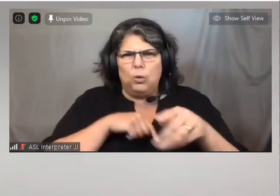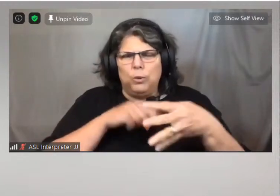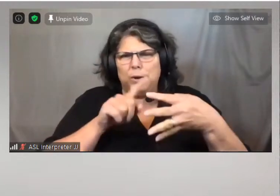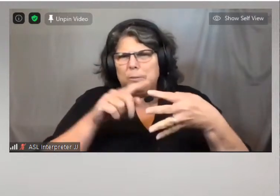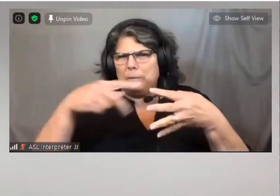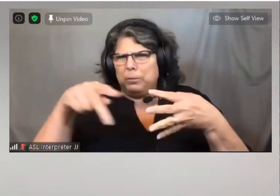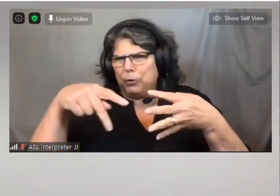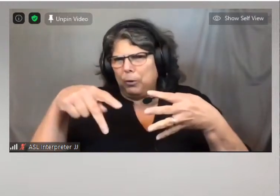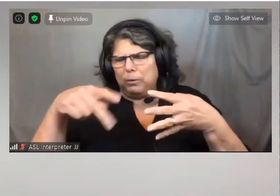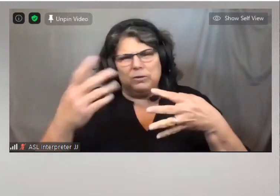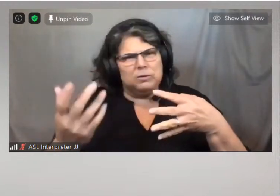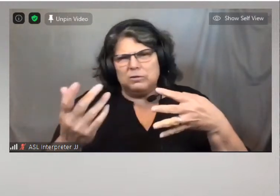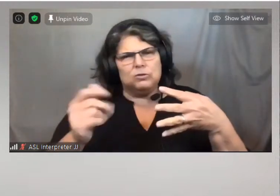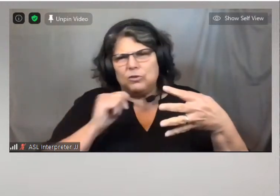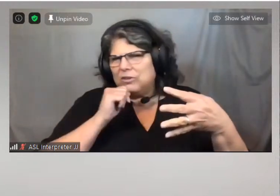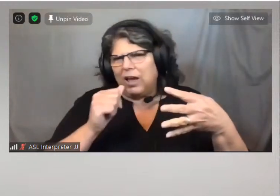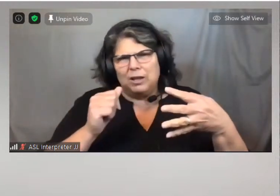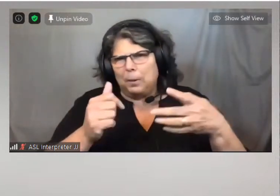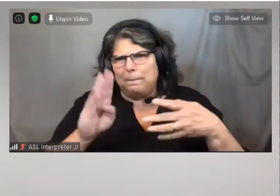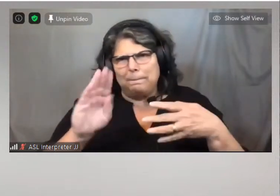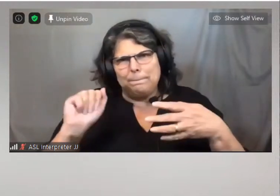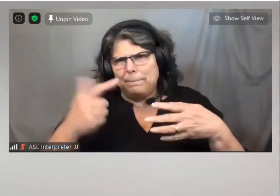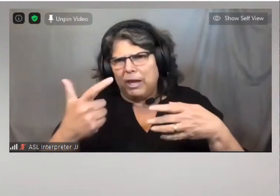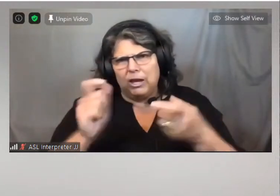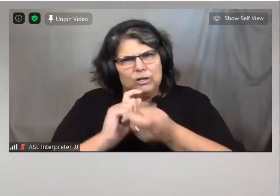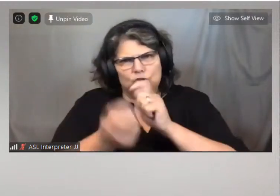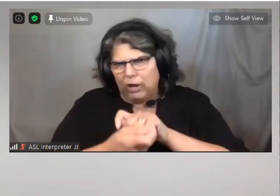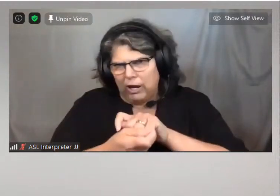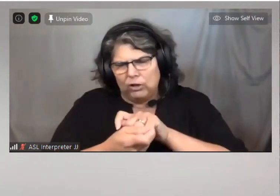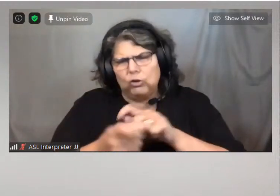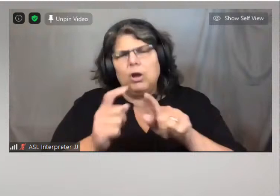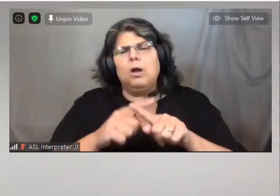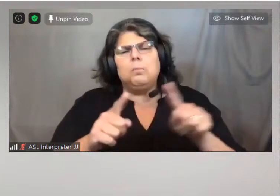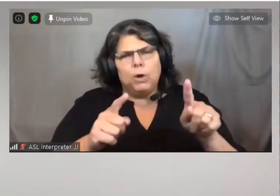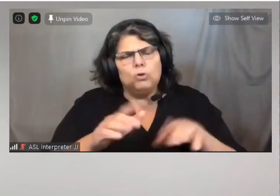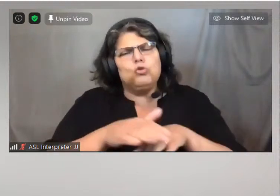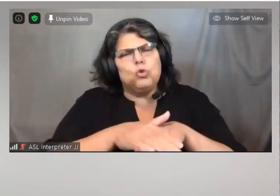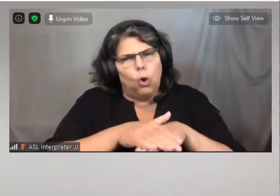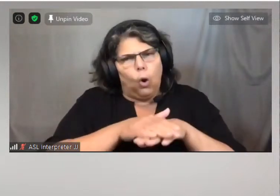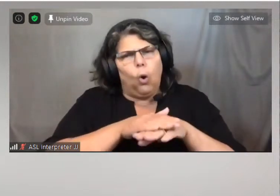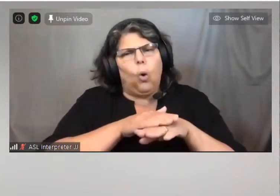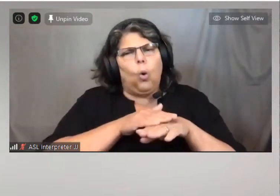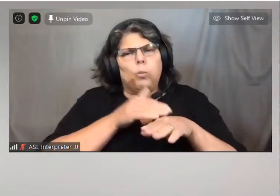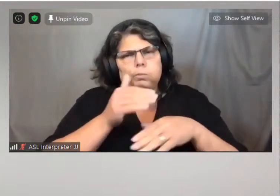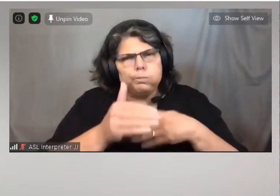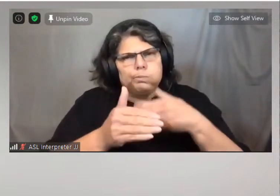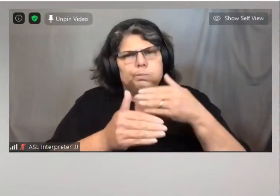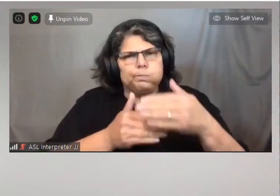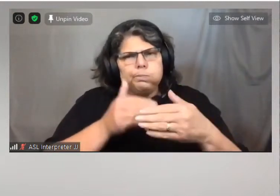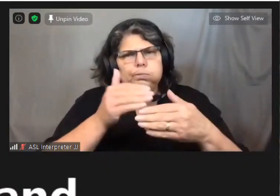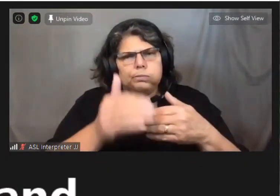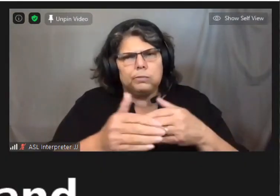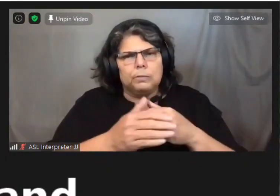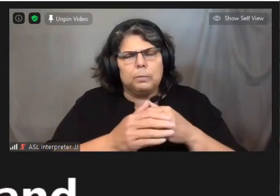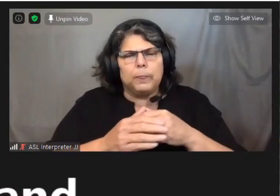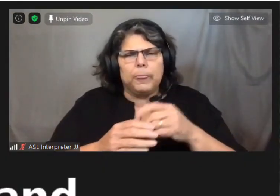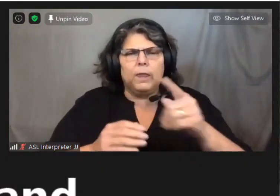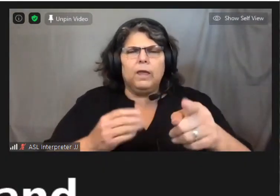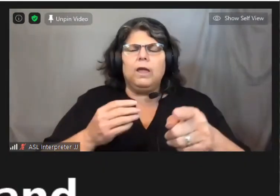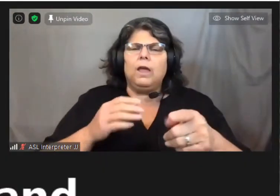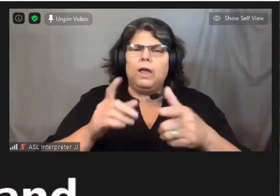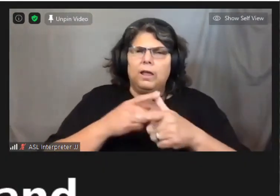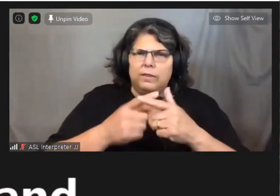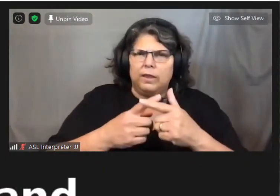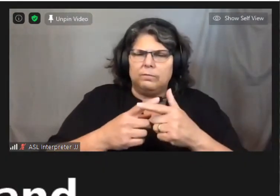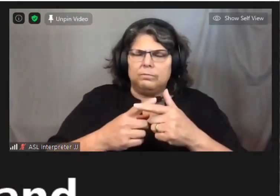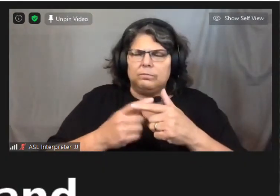I think we'll feel a little bit better slowly but surely. And then next week I am releasing some orders